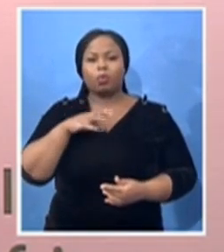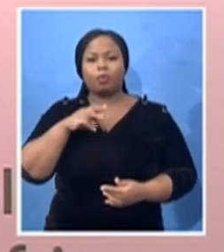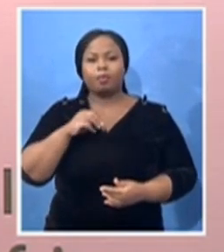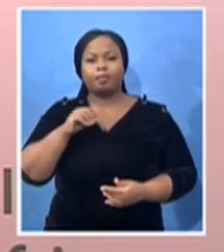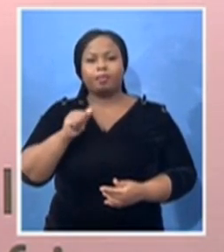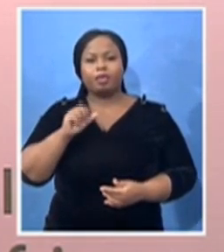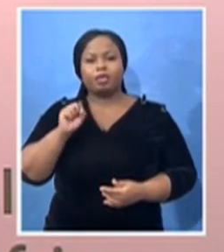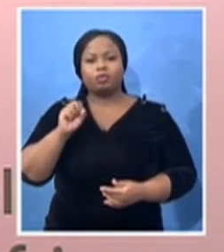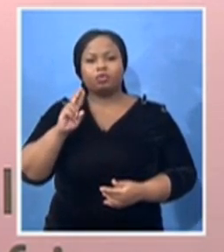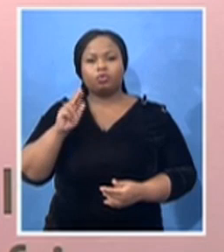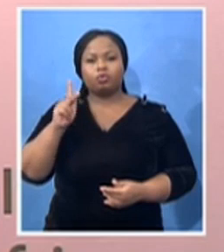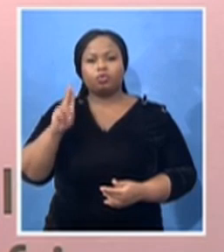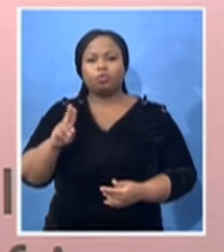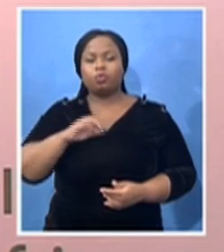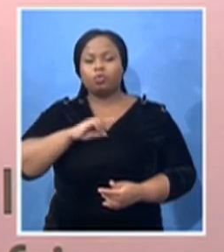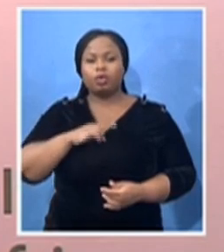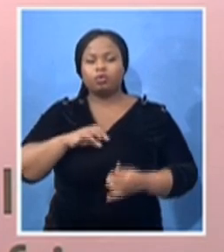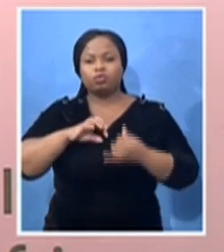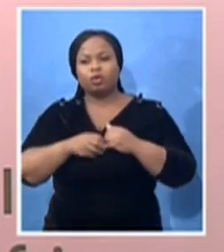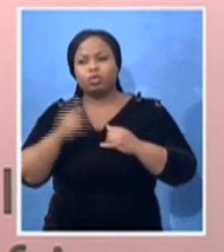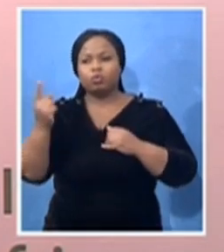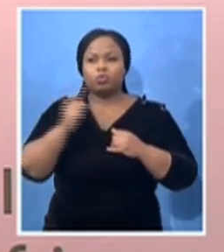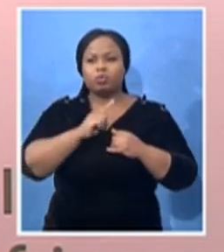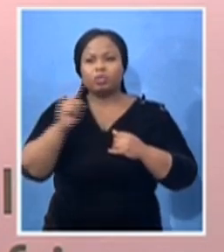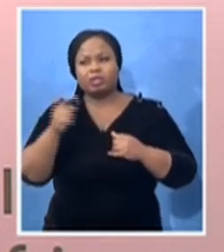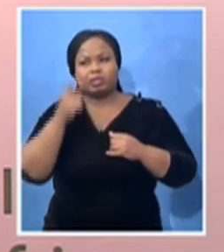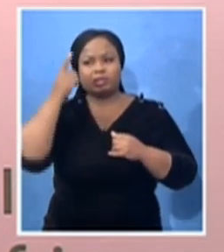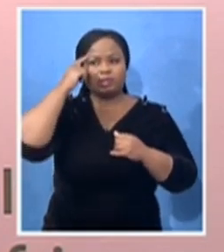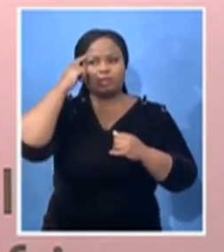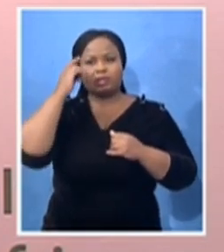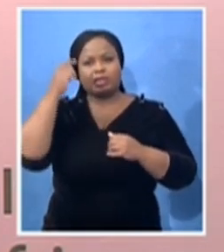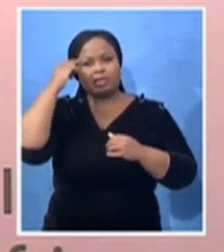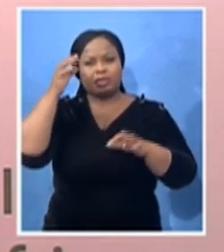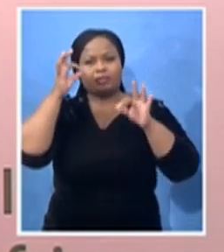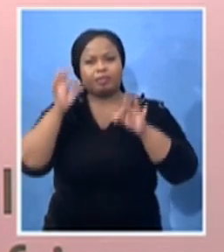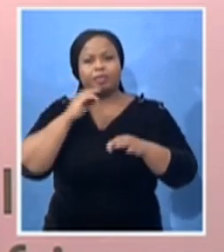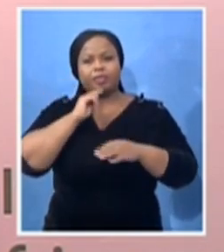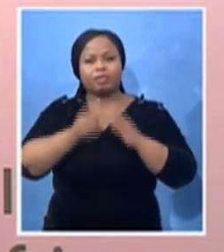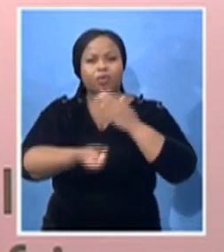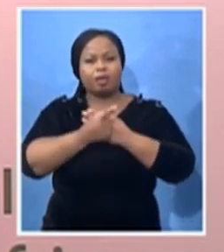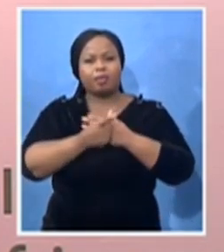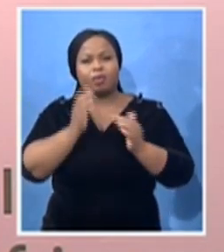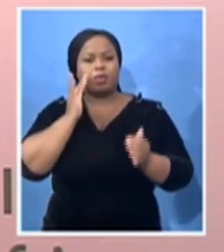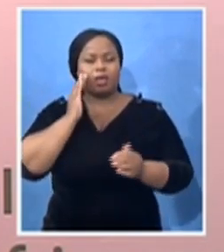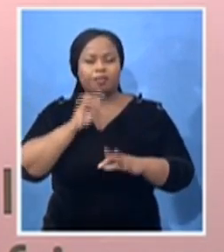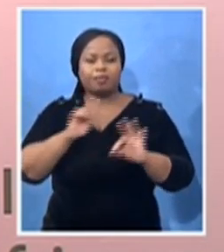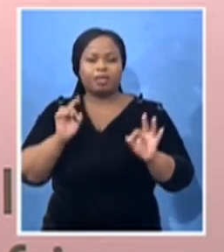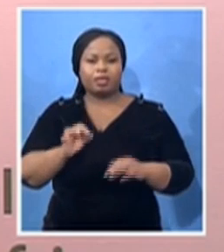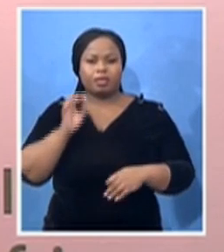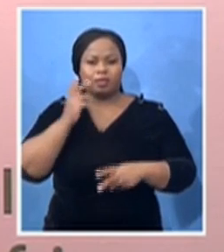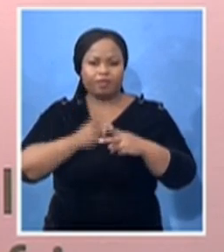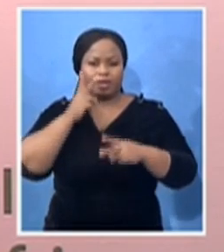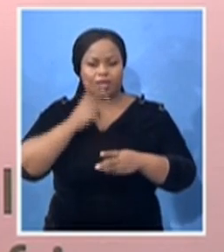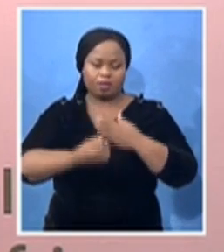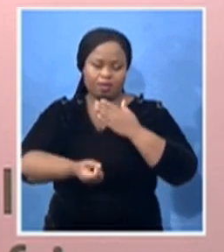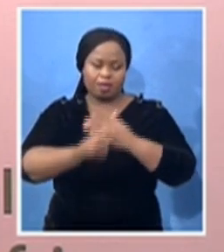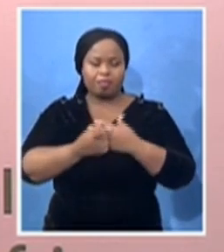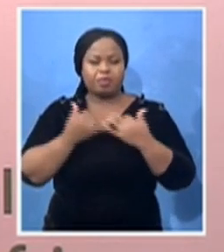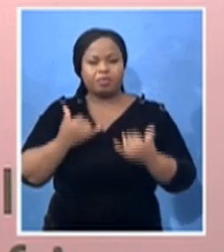it likely to happen, and ultimately it has ultimately happened the way it has. And